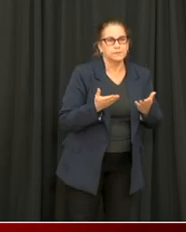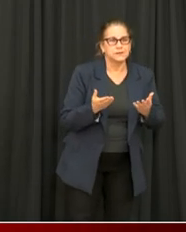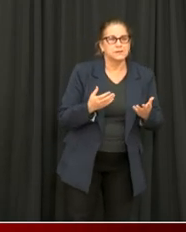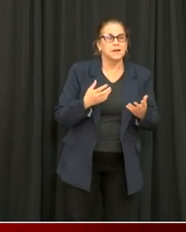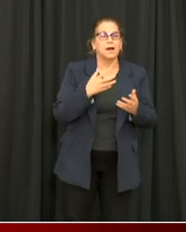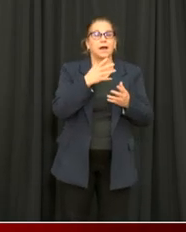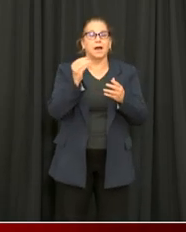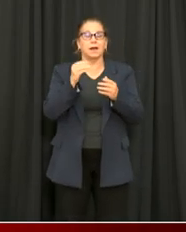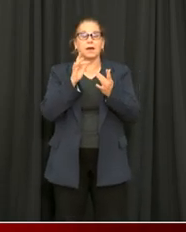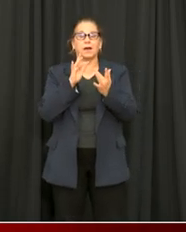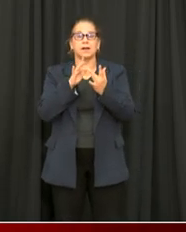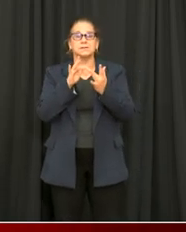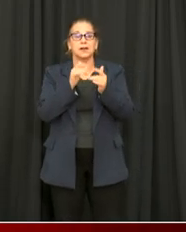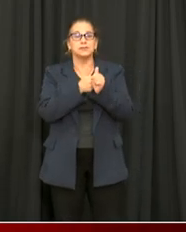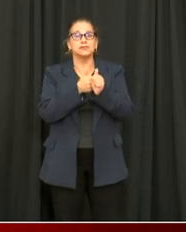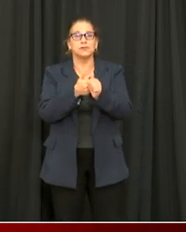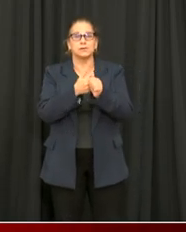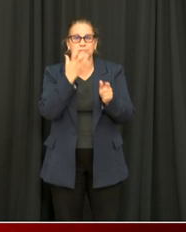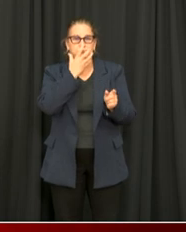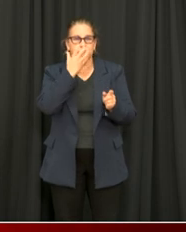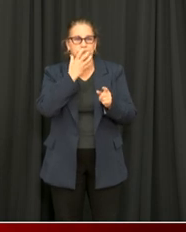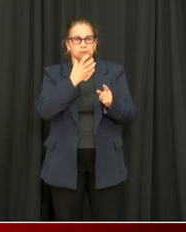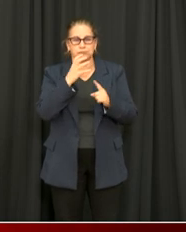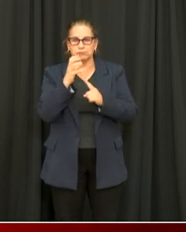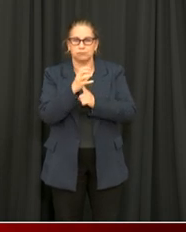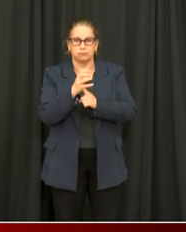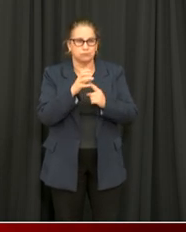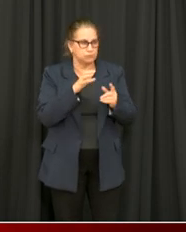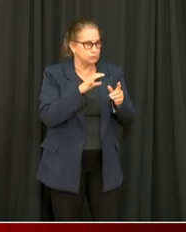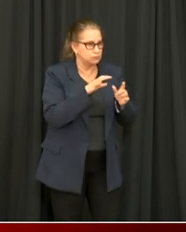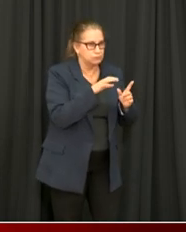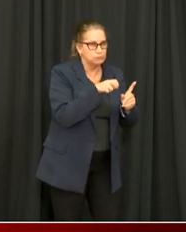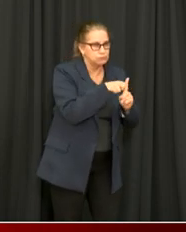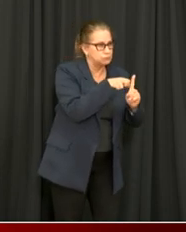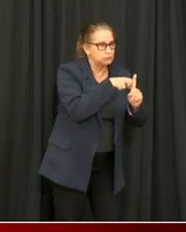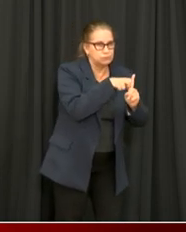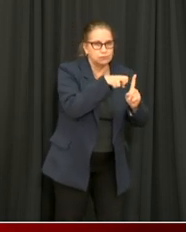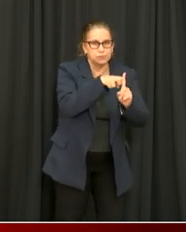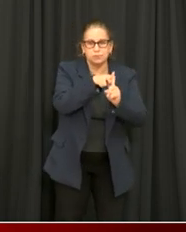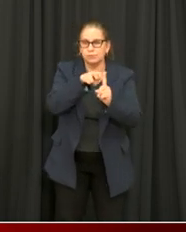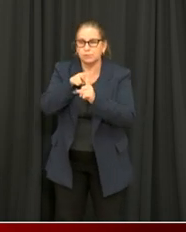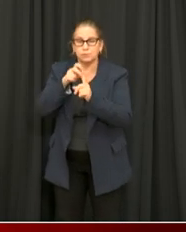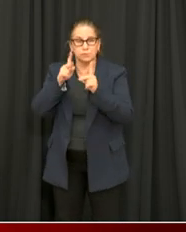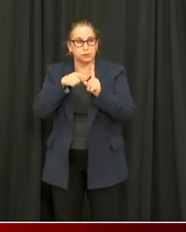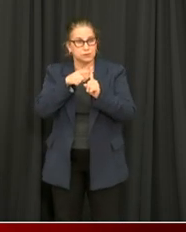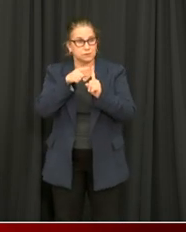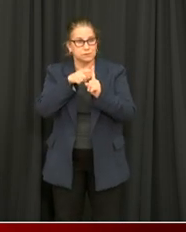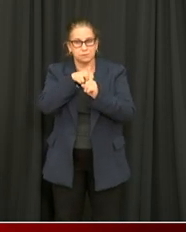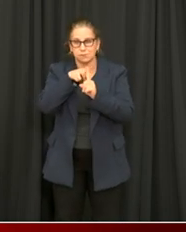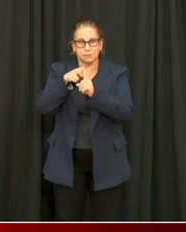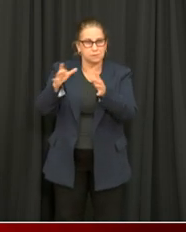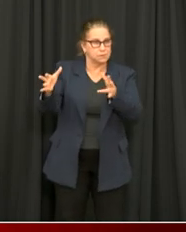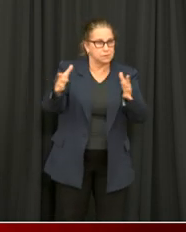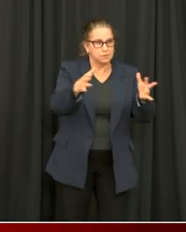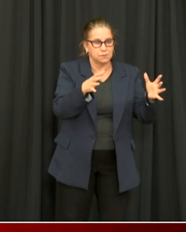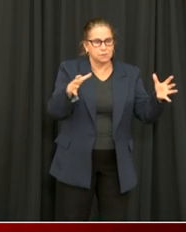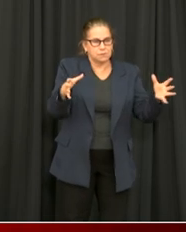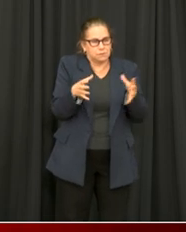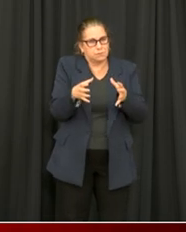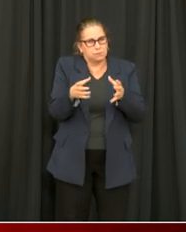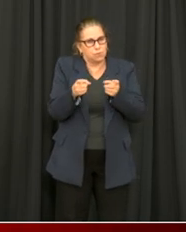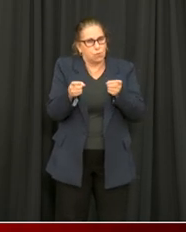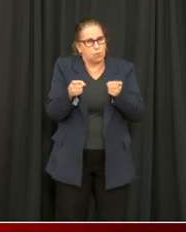just pause on that note because that number you see refers to